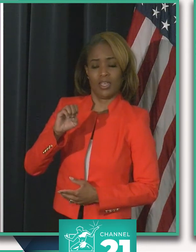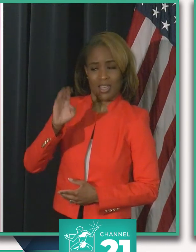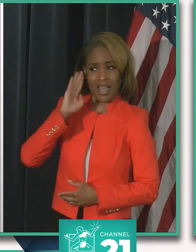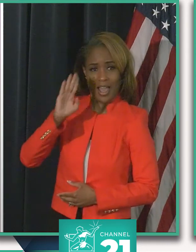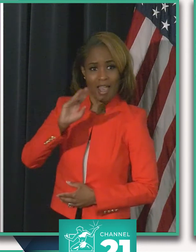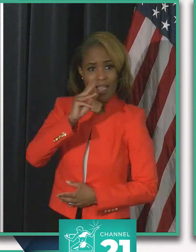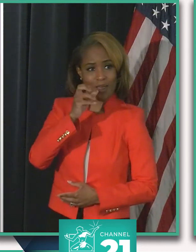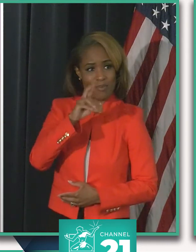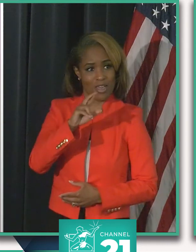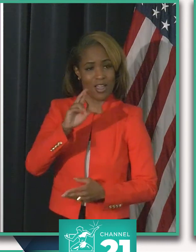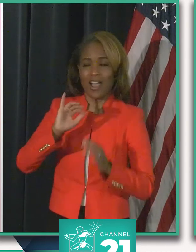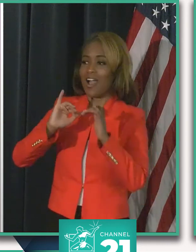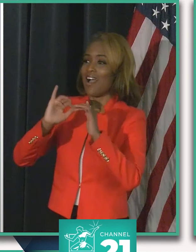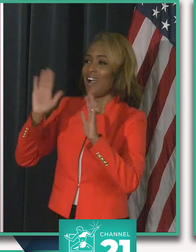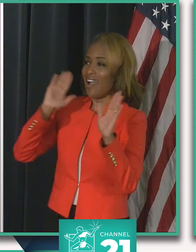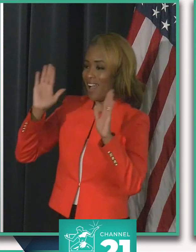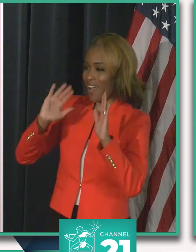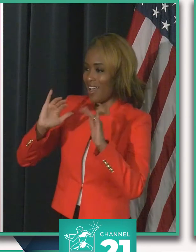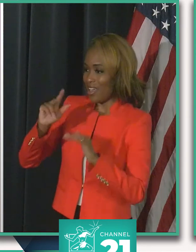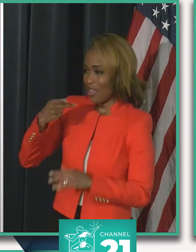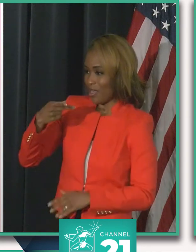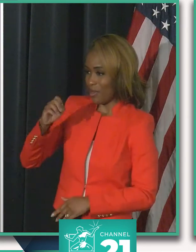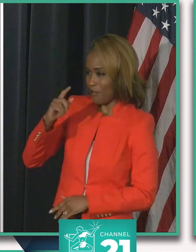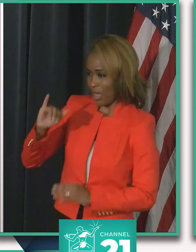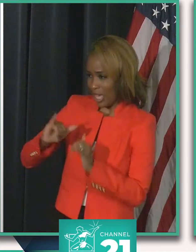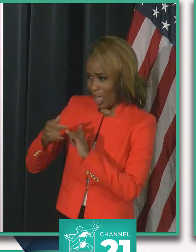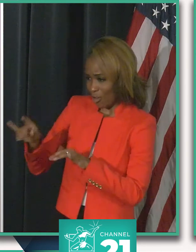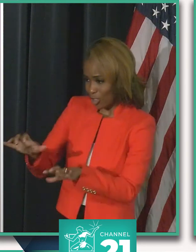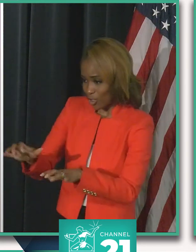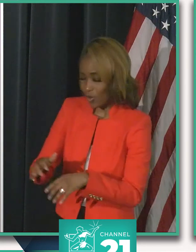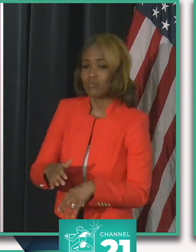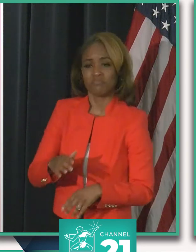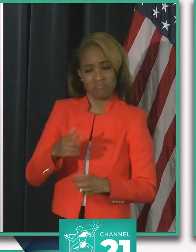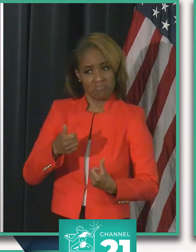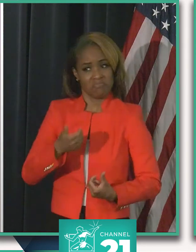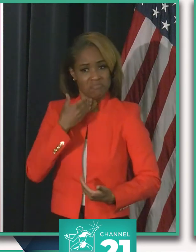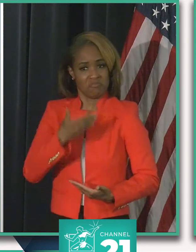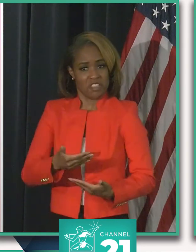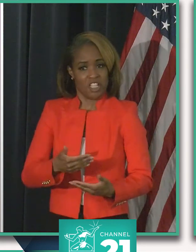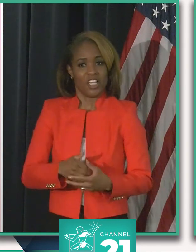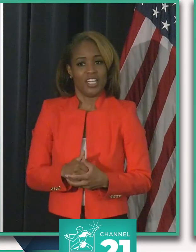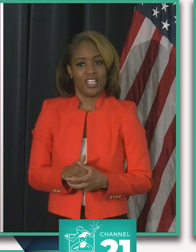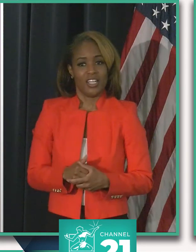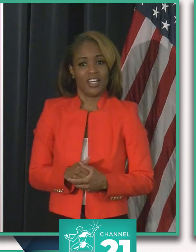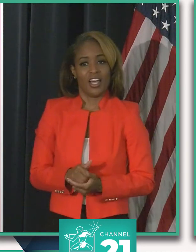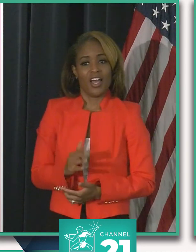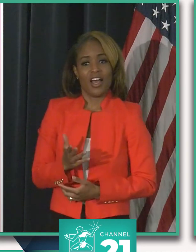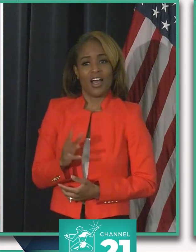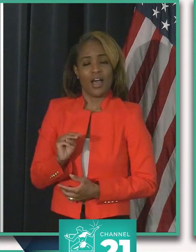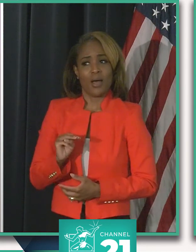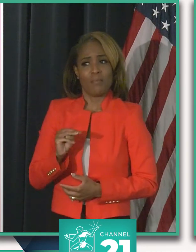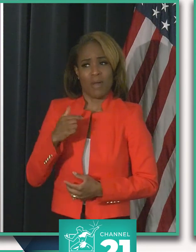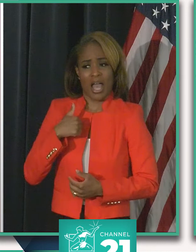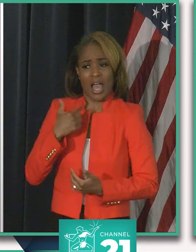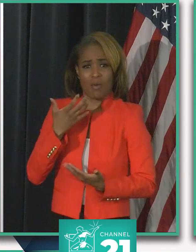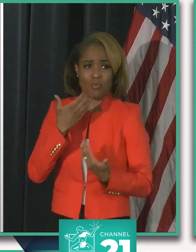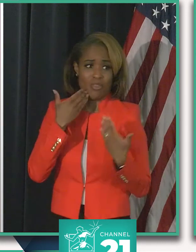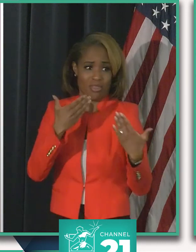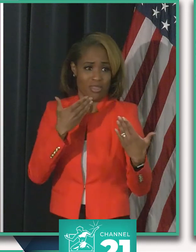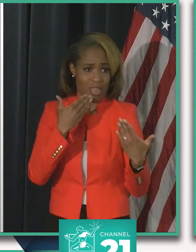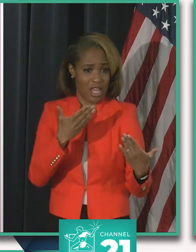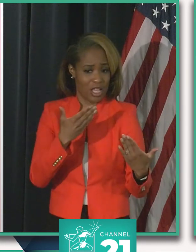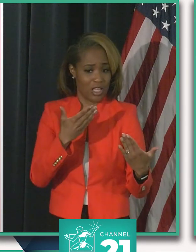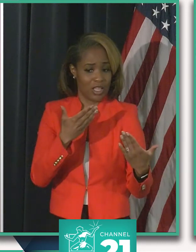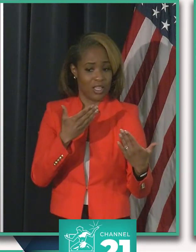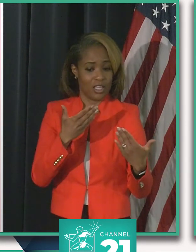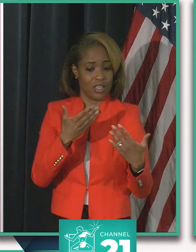Duggan. How are you, Peggy? How's it going over there? It's going pretty good. I just want to thank you for